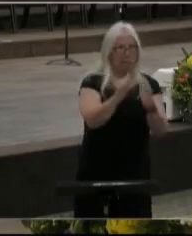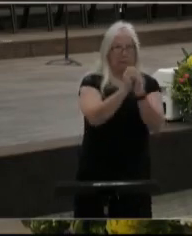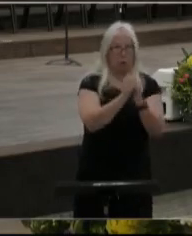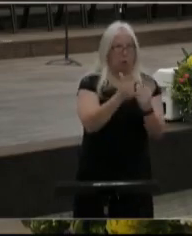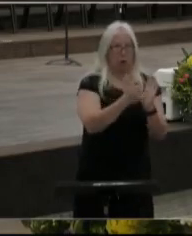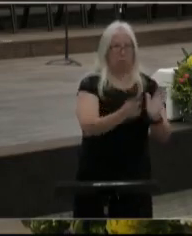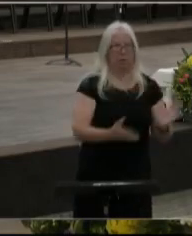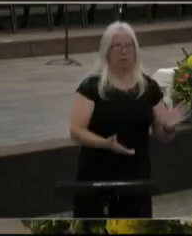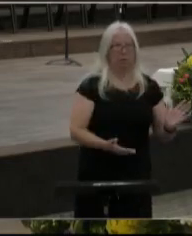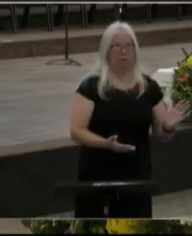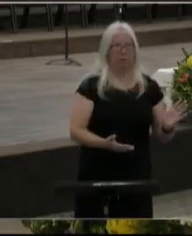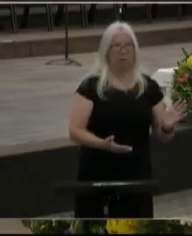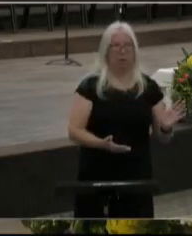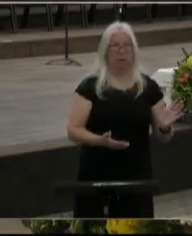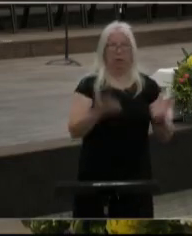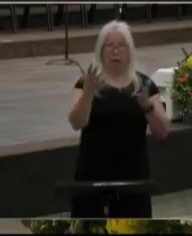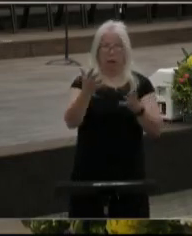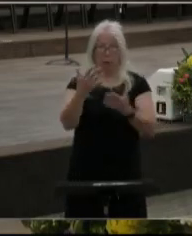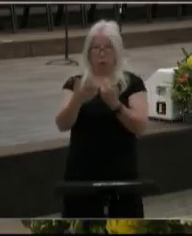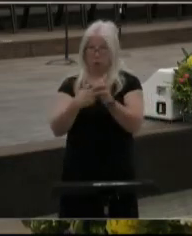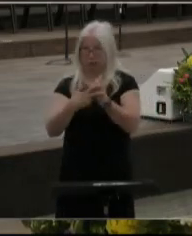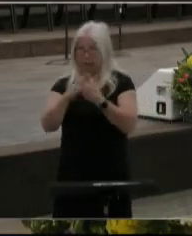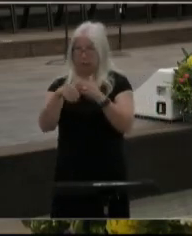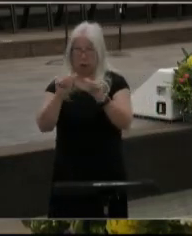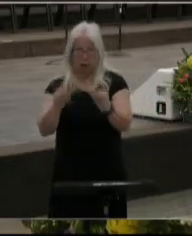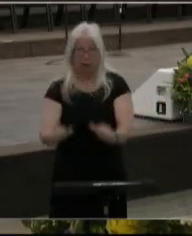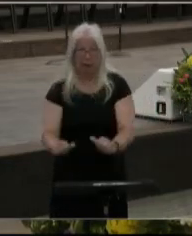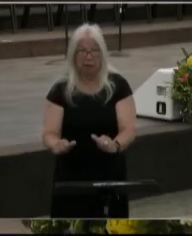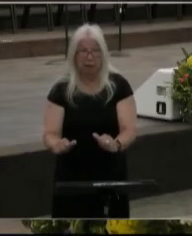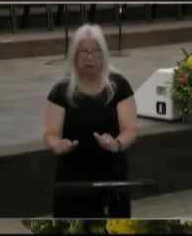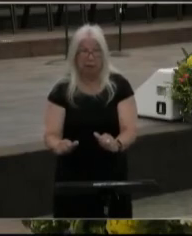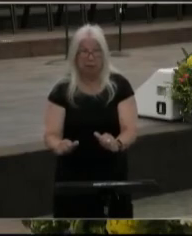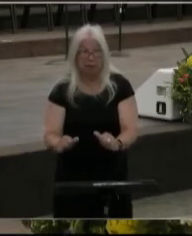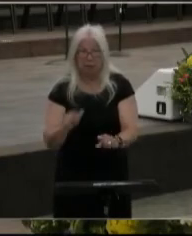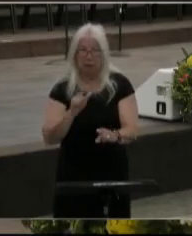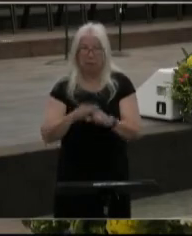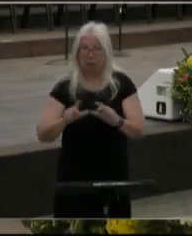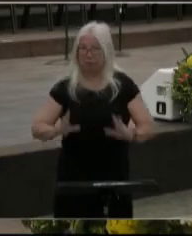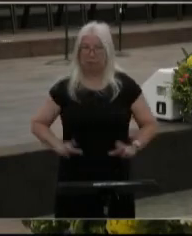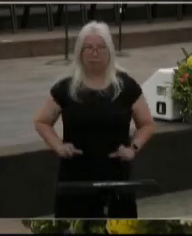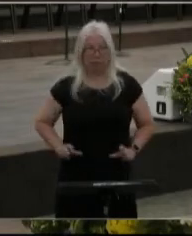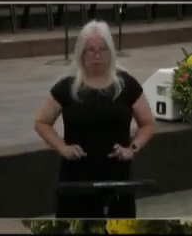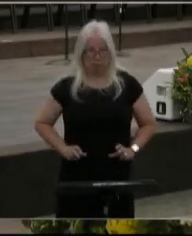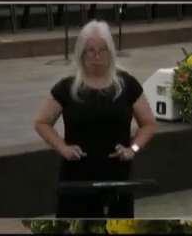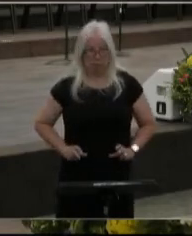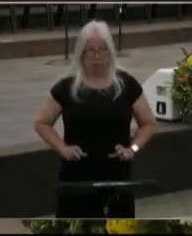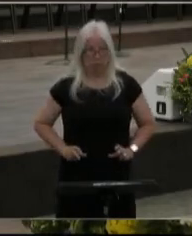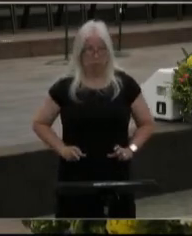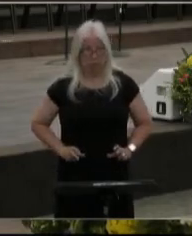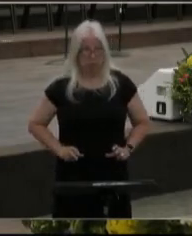it. Now I want you to save all you can, but don't be selfish.